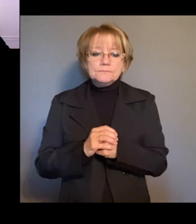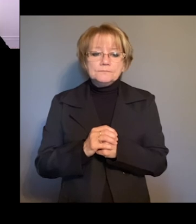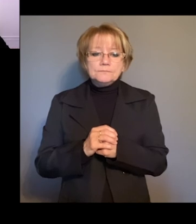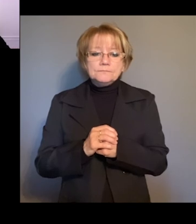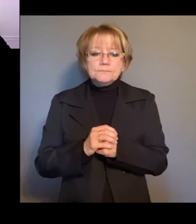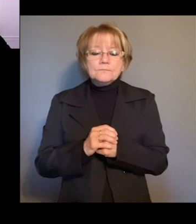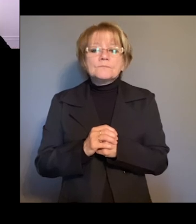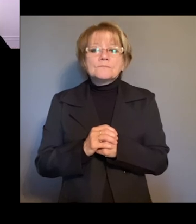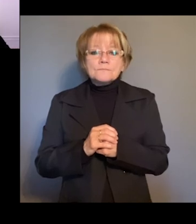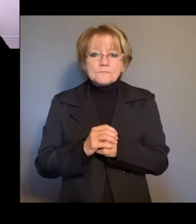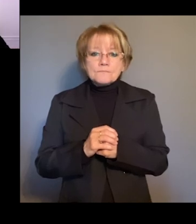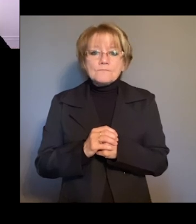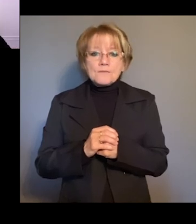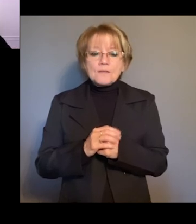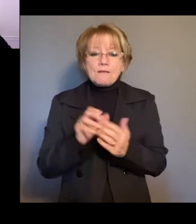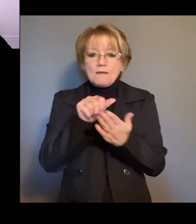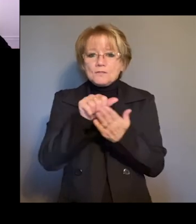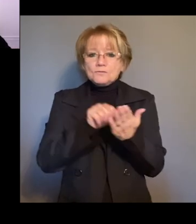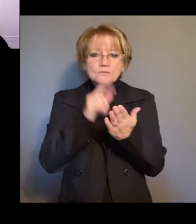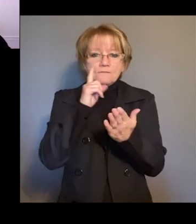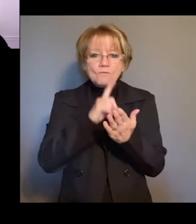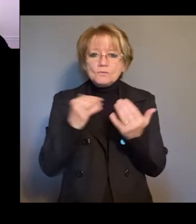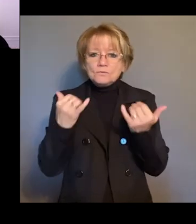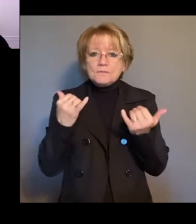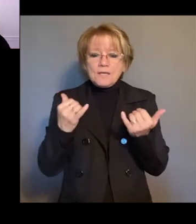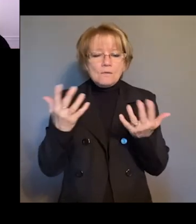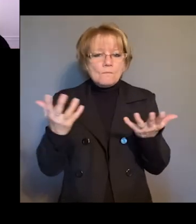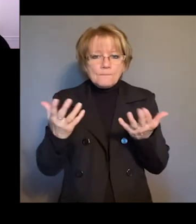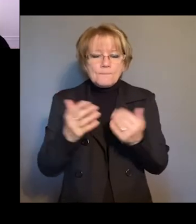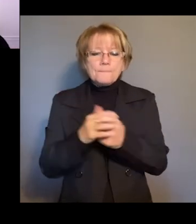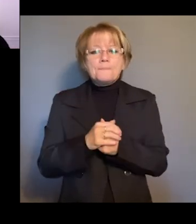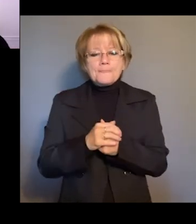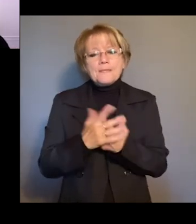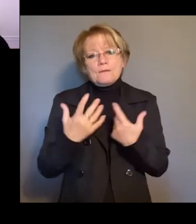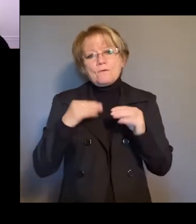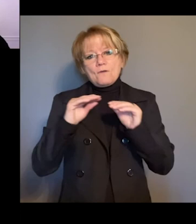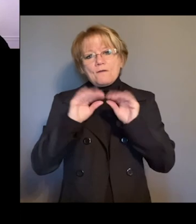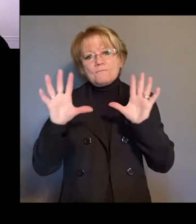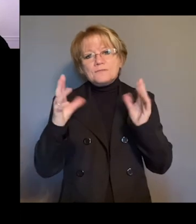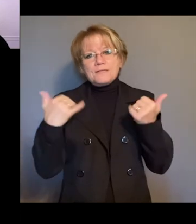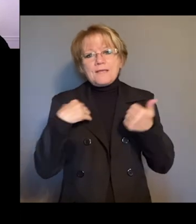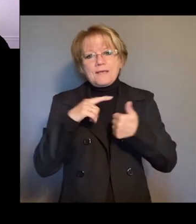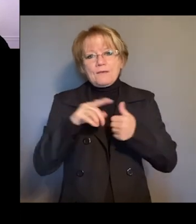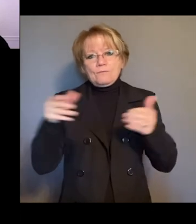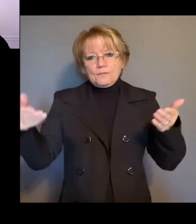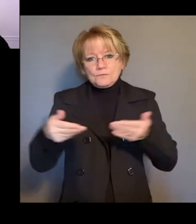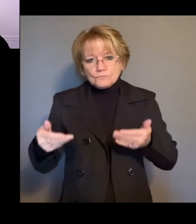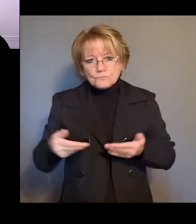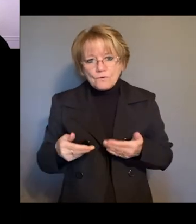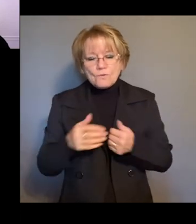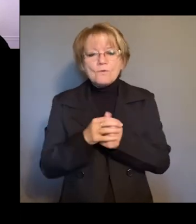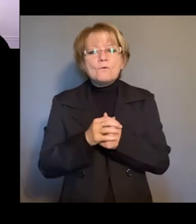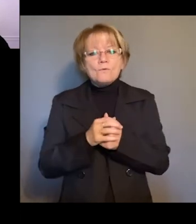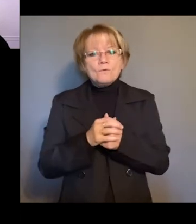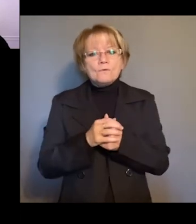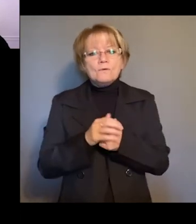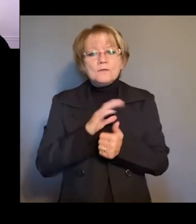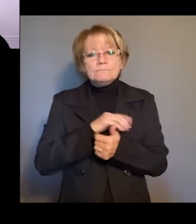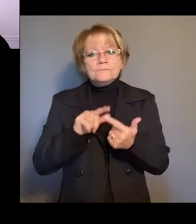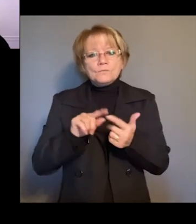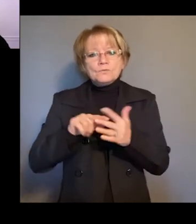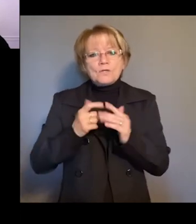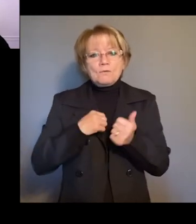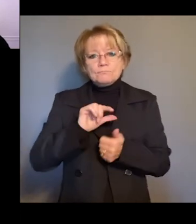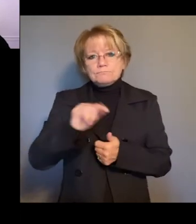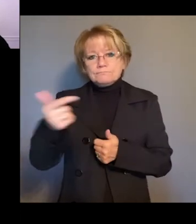So this is just a quick agenda of what today looks like. Obviously right now I'm doing the intros, and then we'll go into our student roundtable discussion.